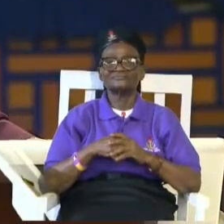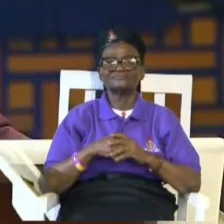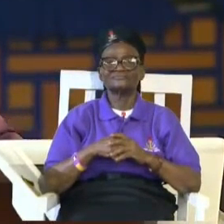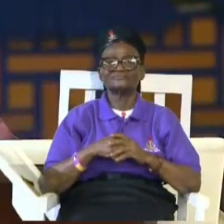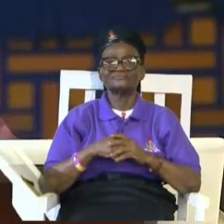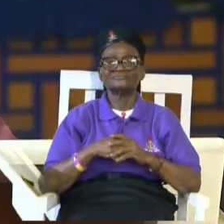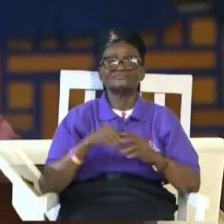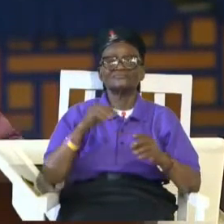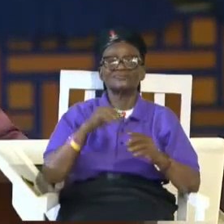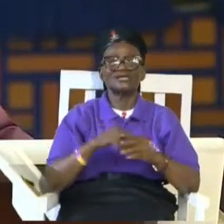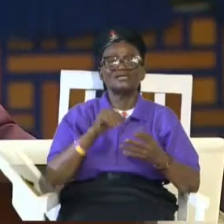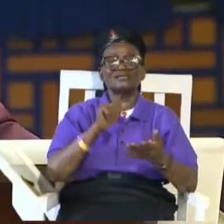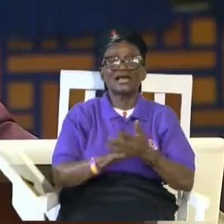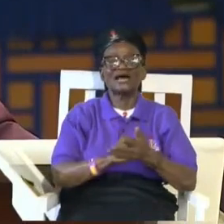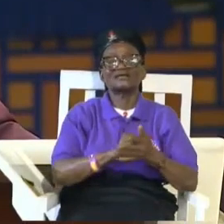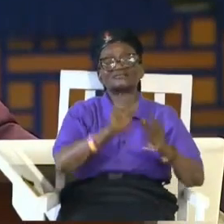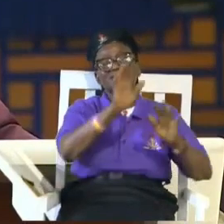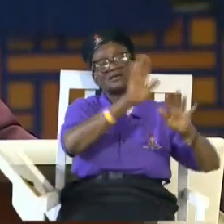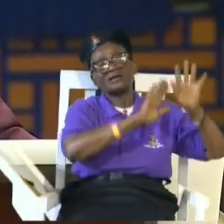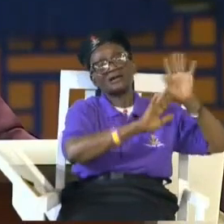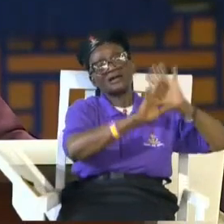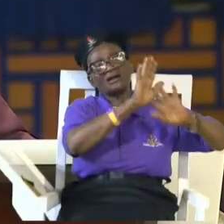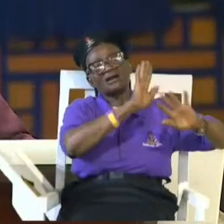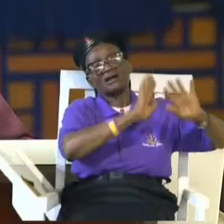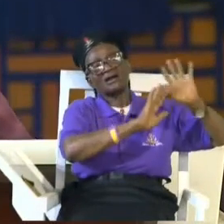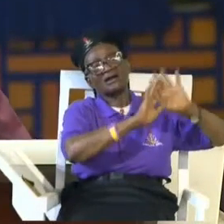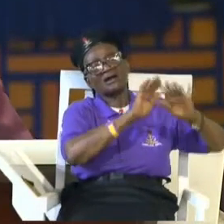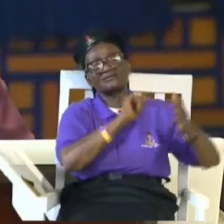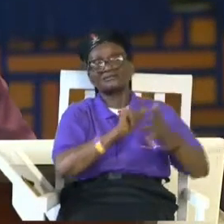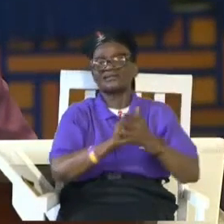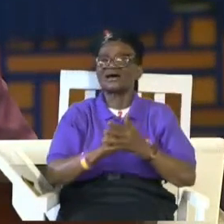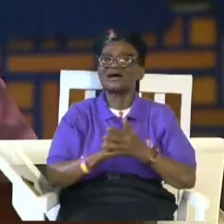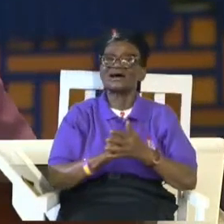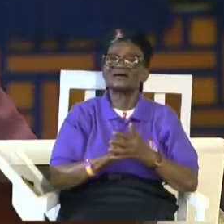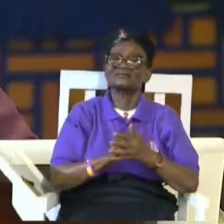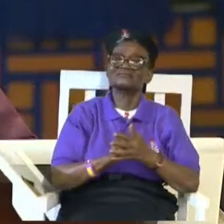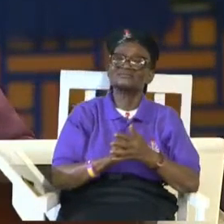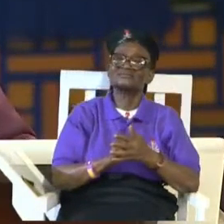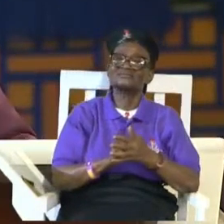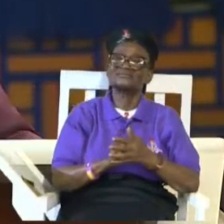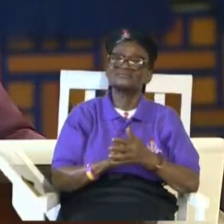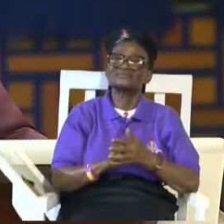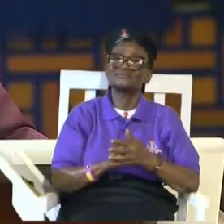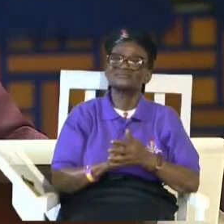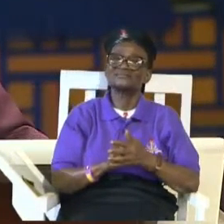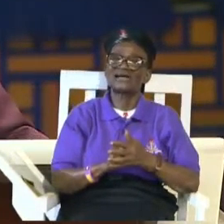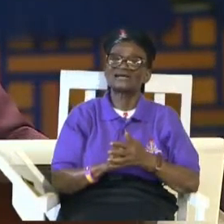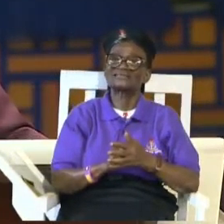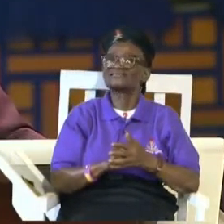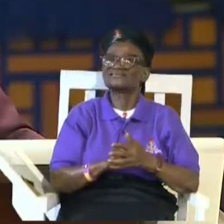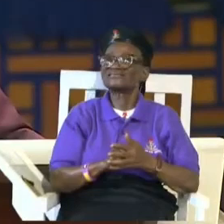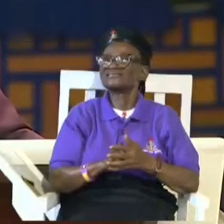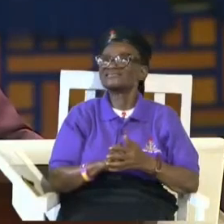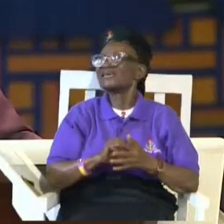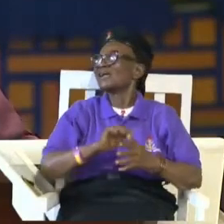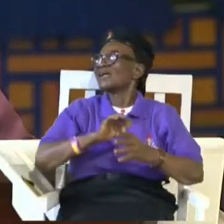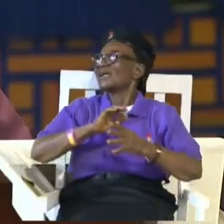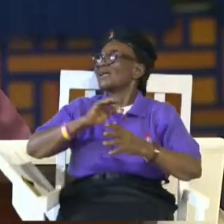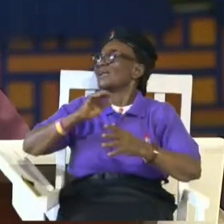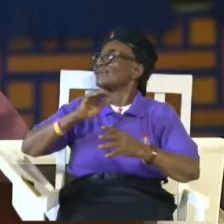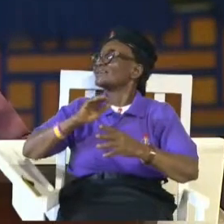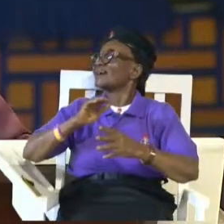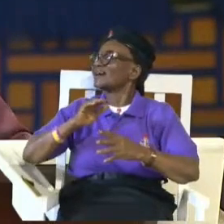And that crisis that had resisted prayers,